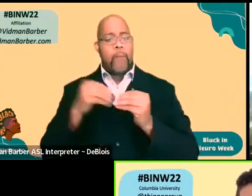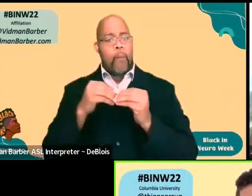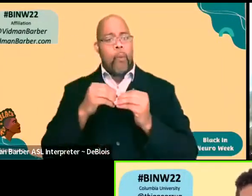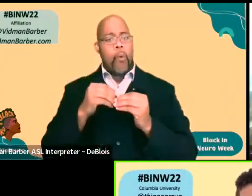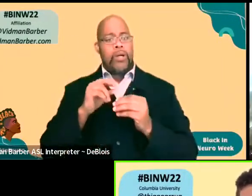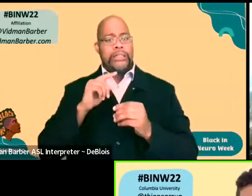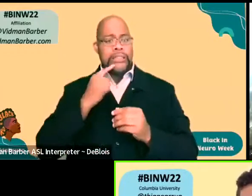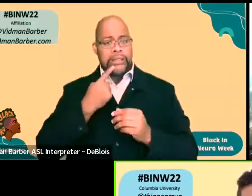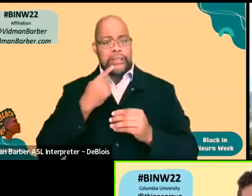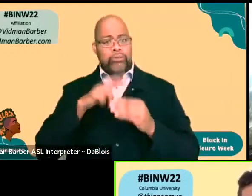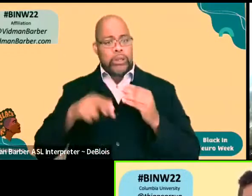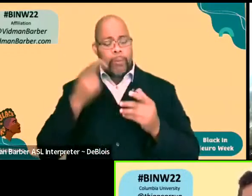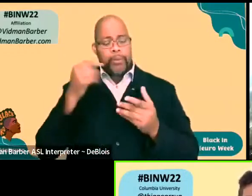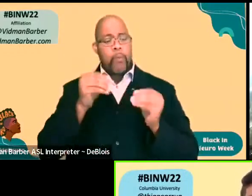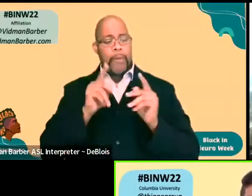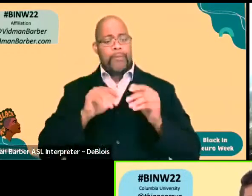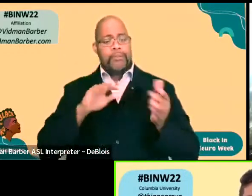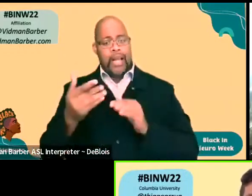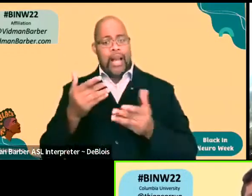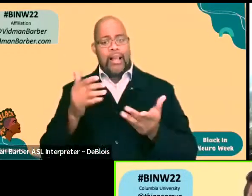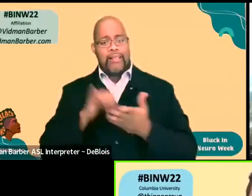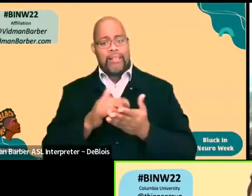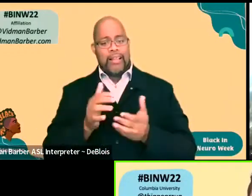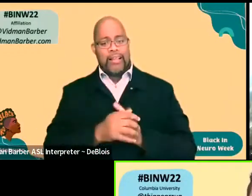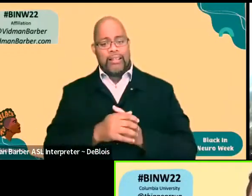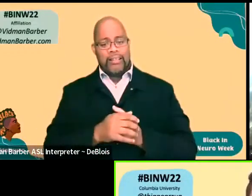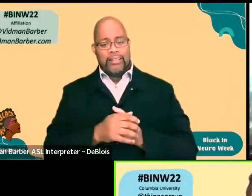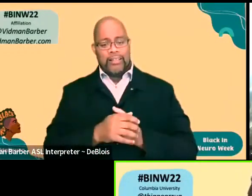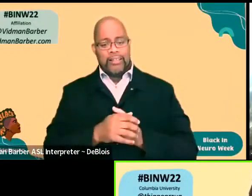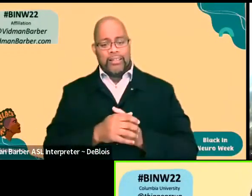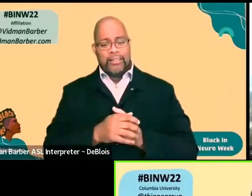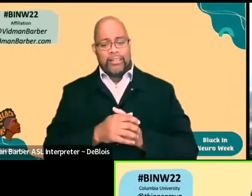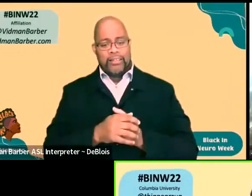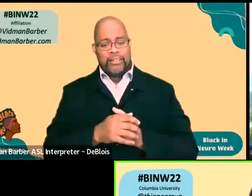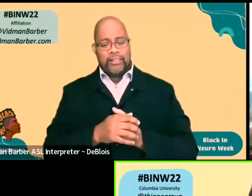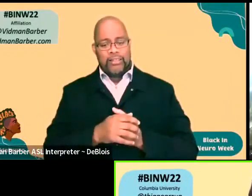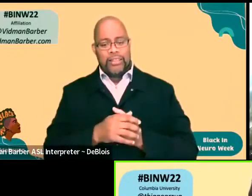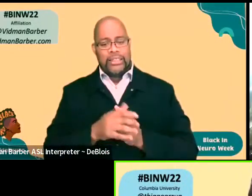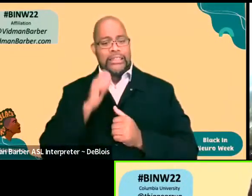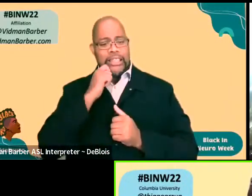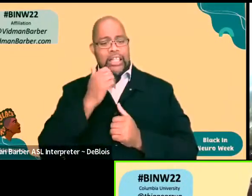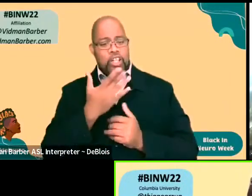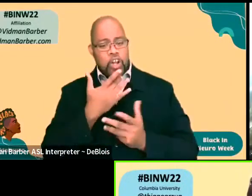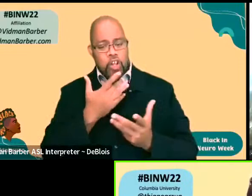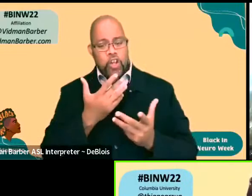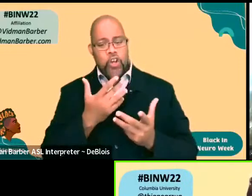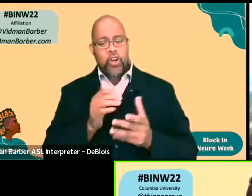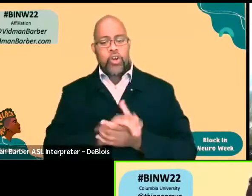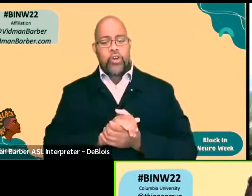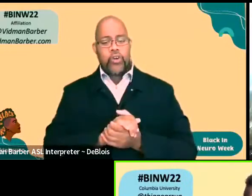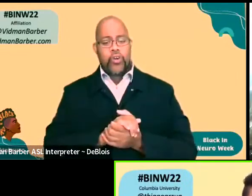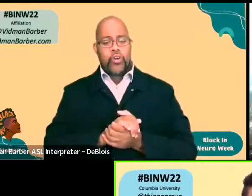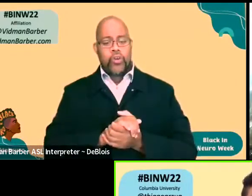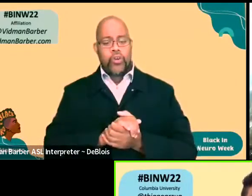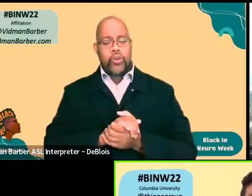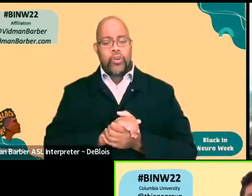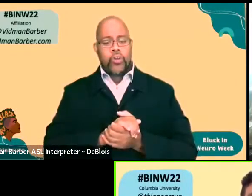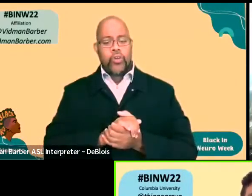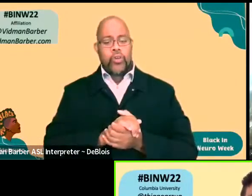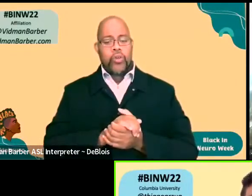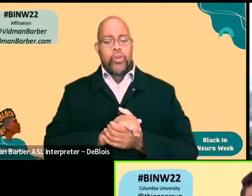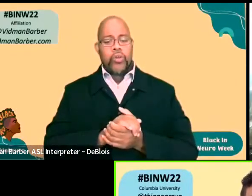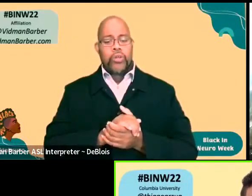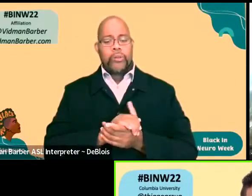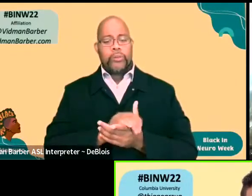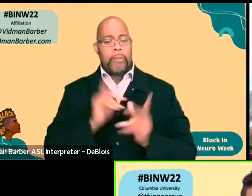people die because of this. No one was thinking about the skin color. And it also made me think a little